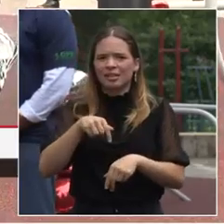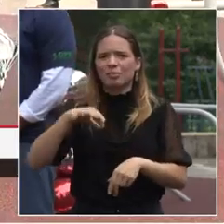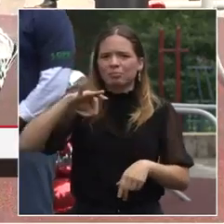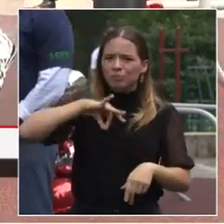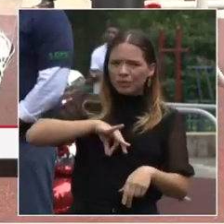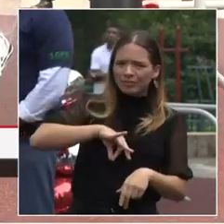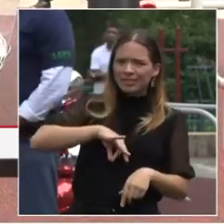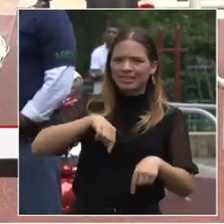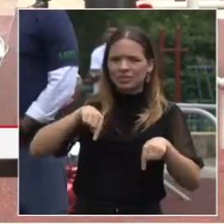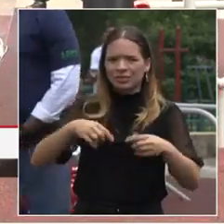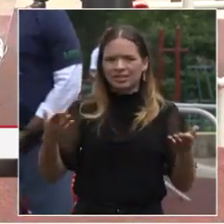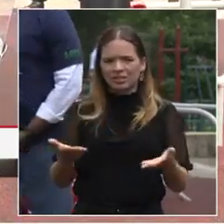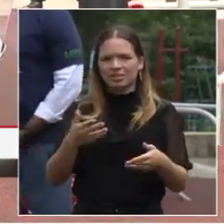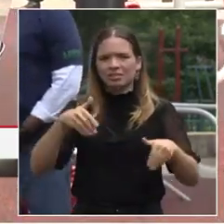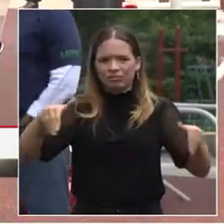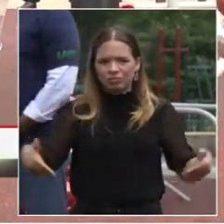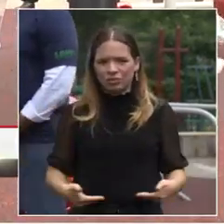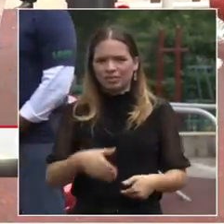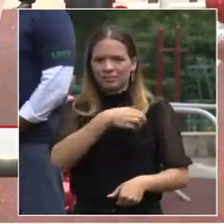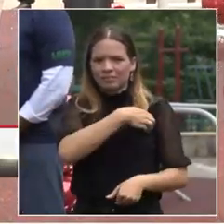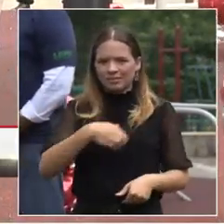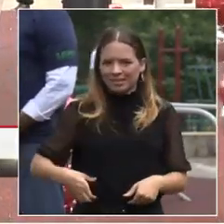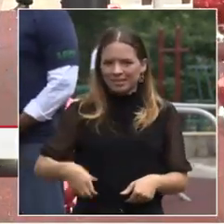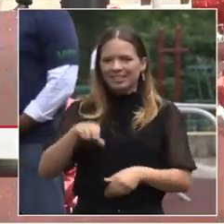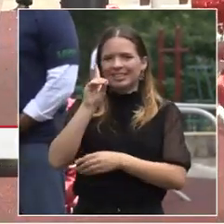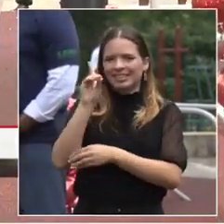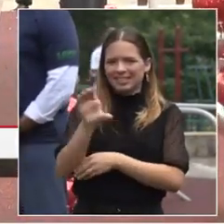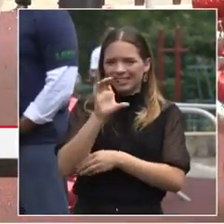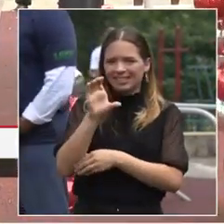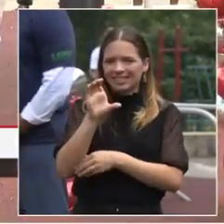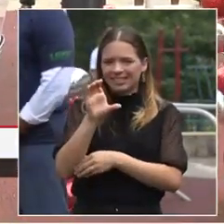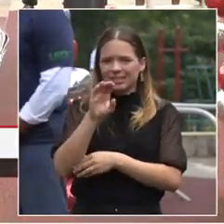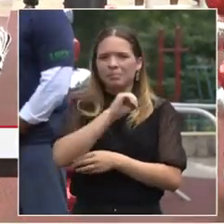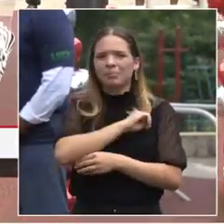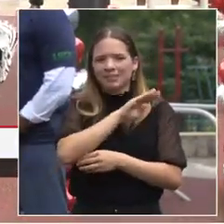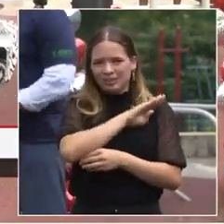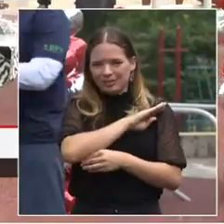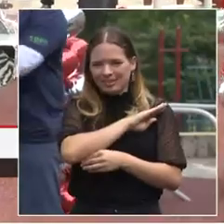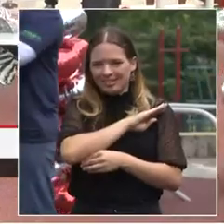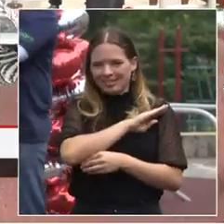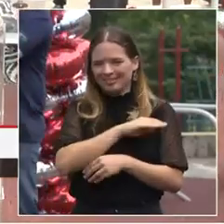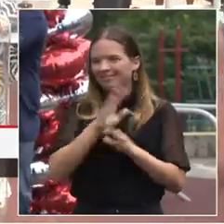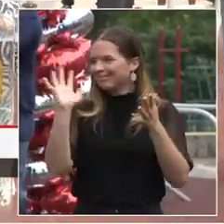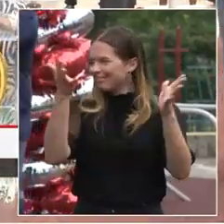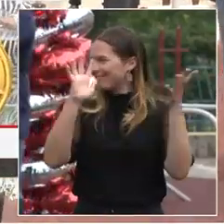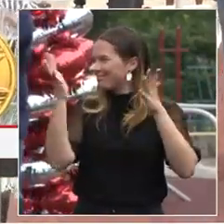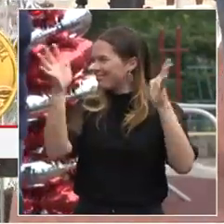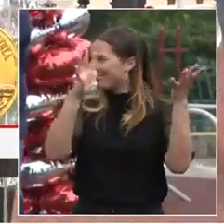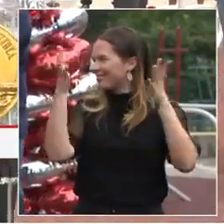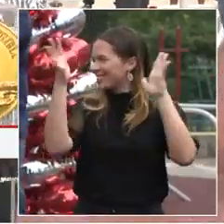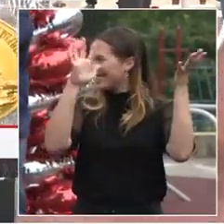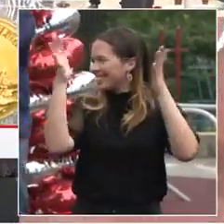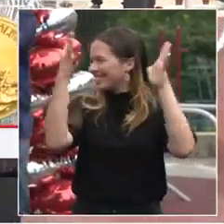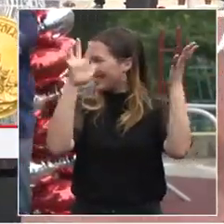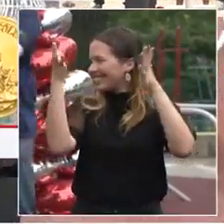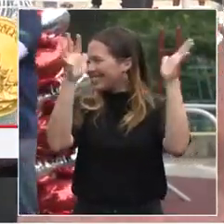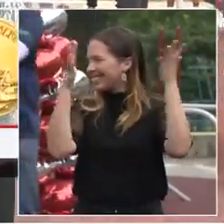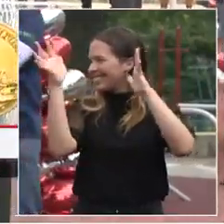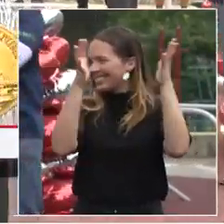introduce the mayor of the District of Columbia, Mayor Muriel Bowser.